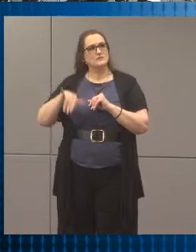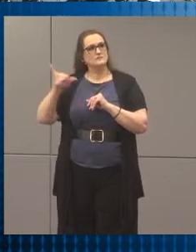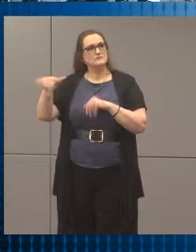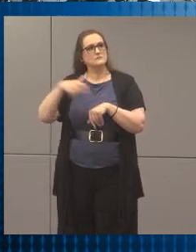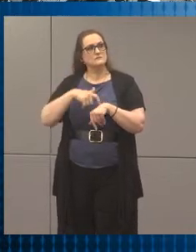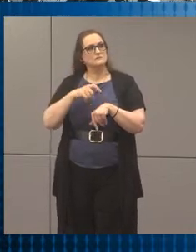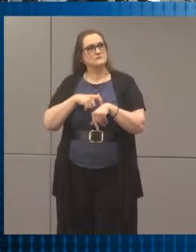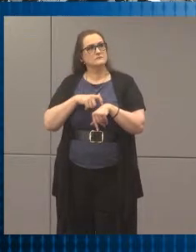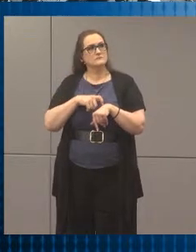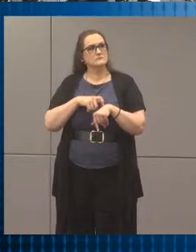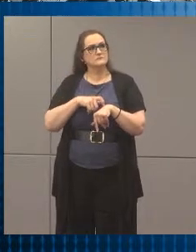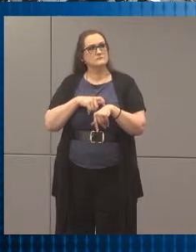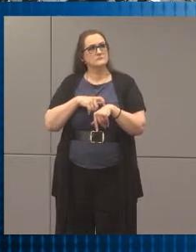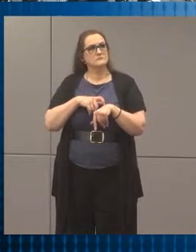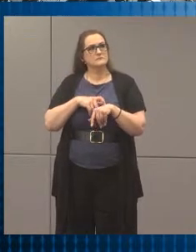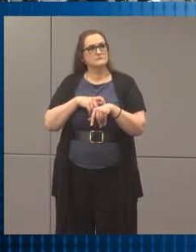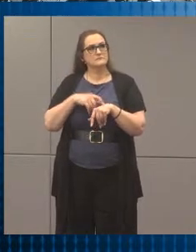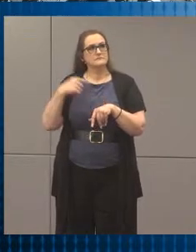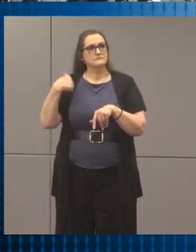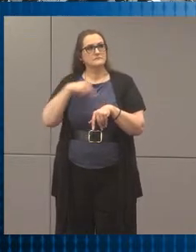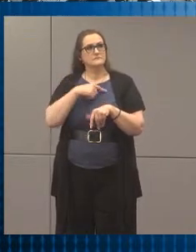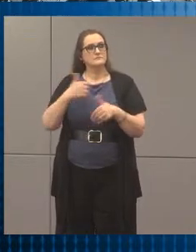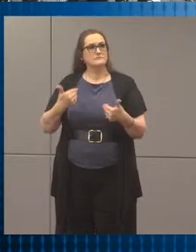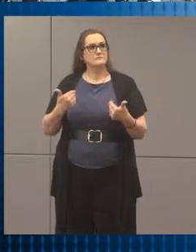that we had